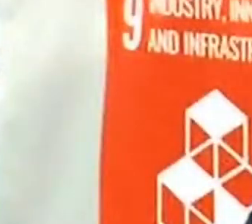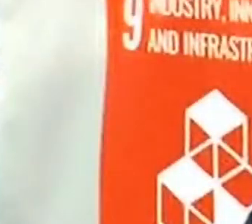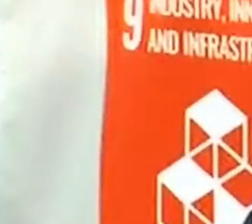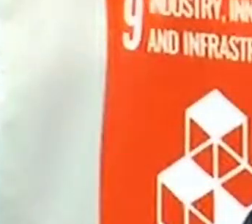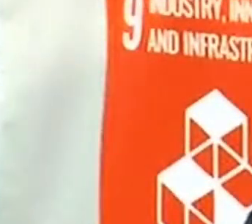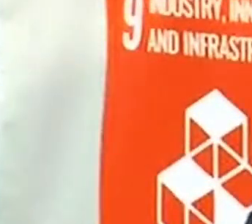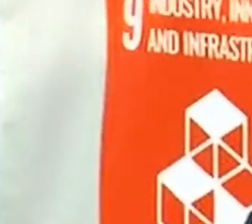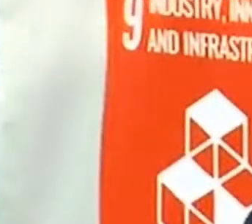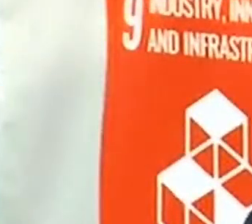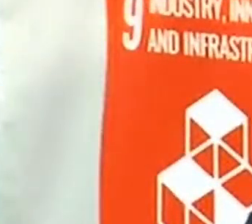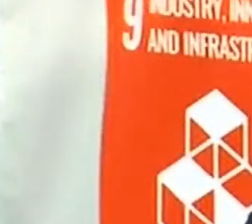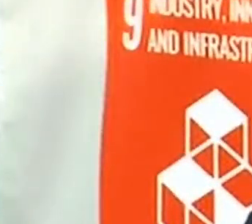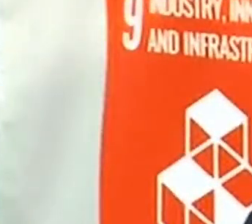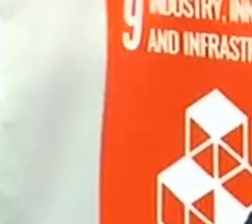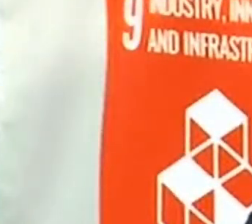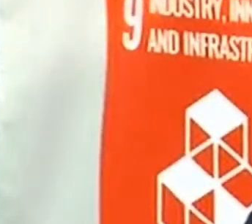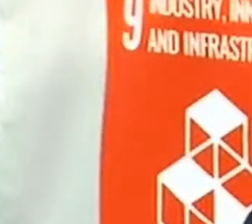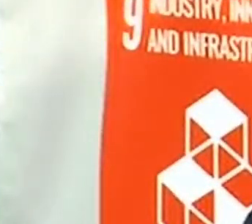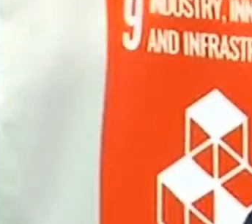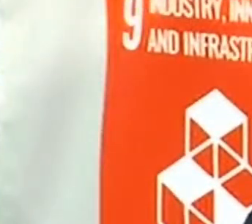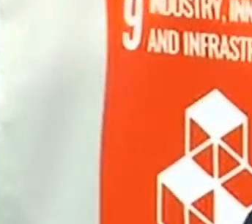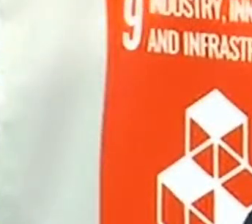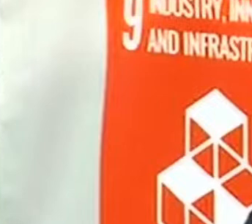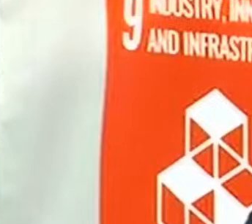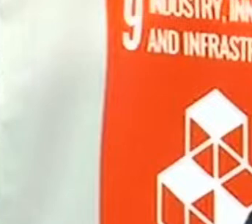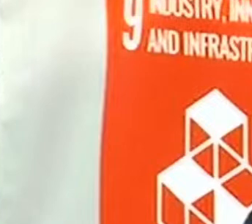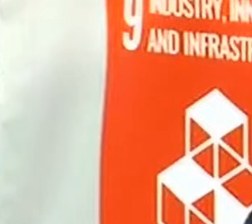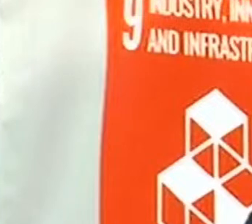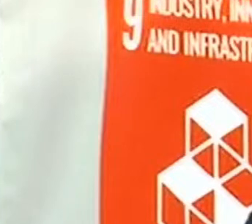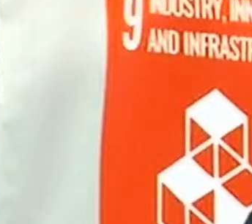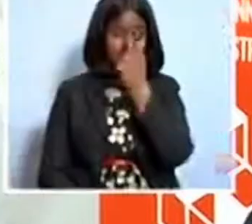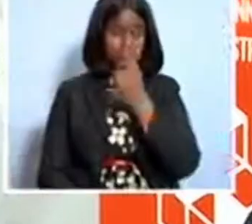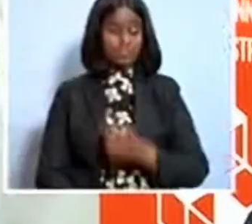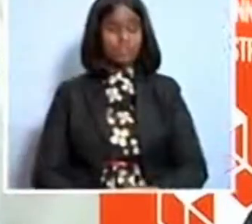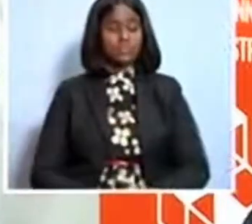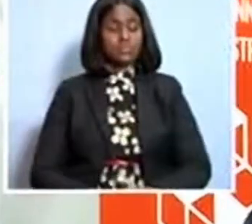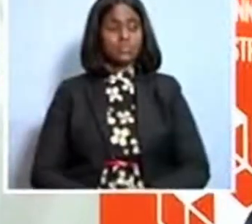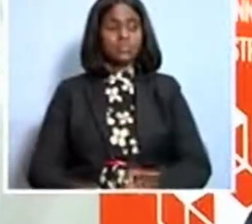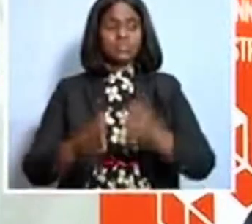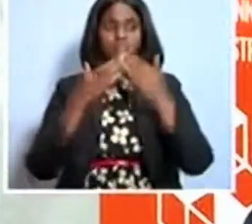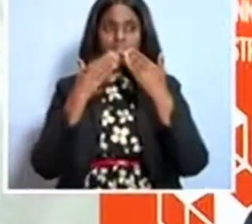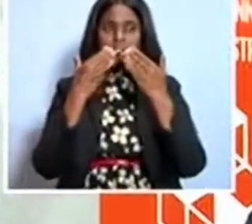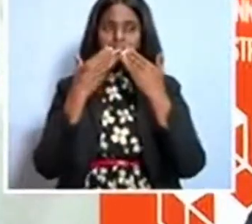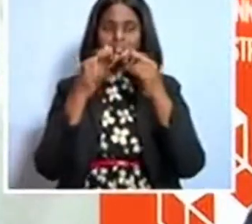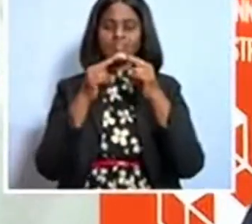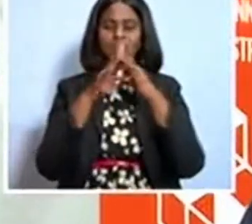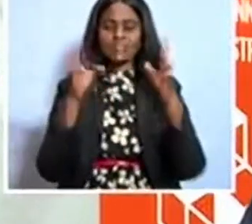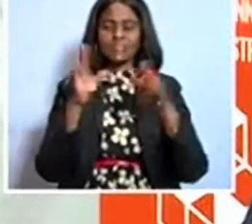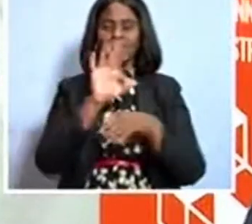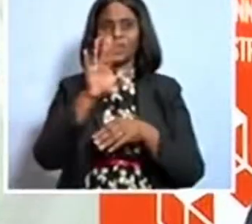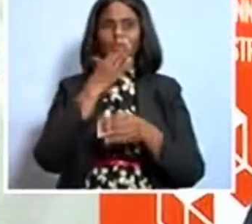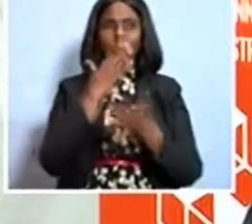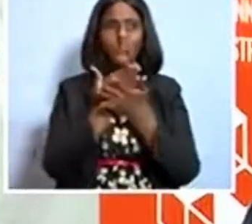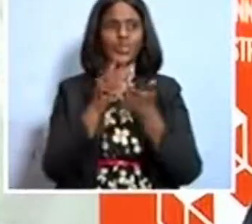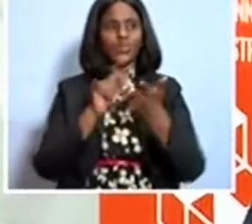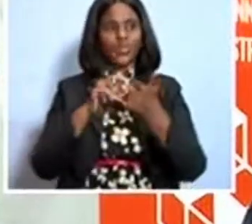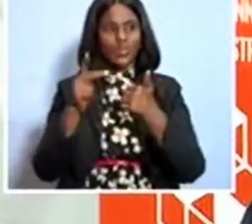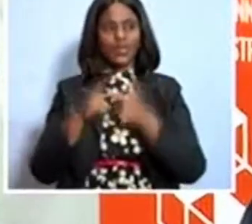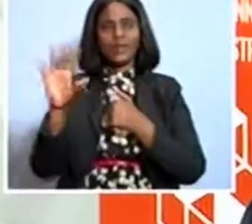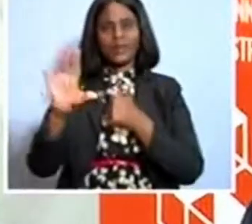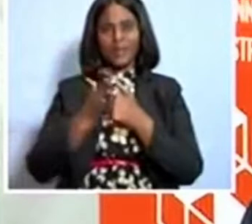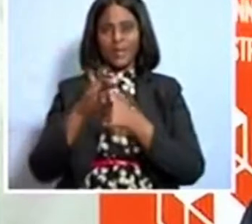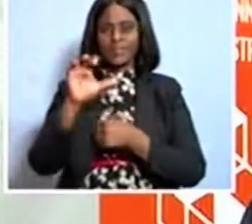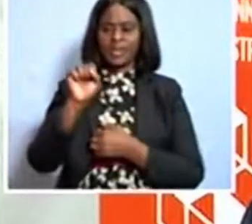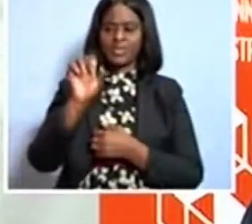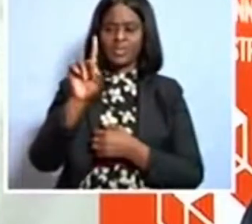Thank you so much for joining us on Parliament Television and Parliament Radio. Your favorite program is back, and this is a SDG and U